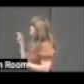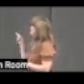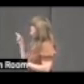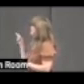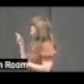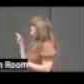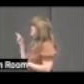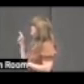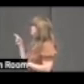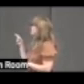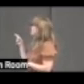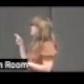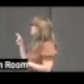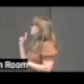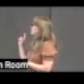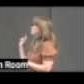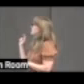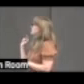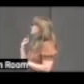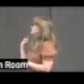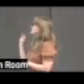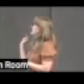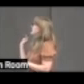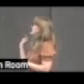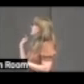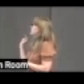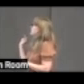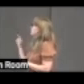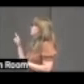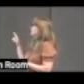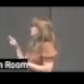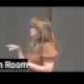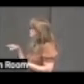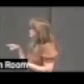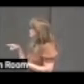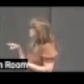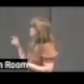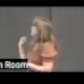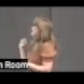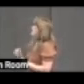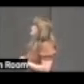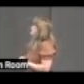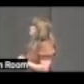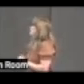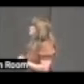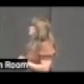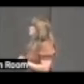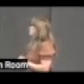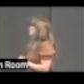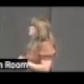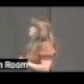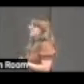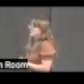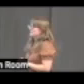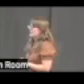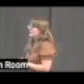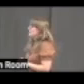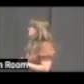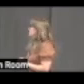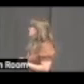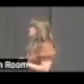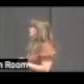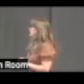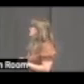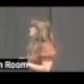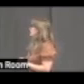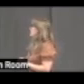So here my control group, so the males that did not get competition are in your blue, and the green is the males that got